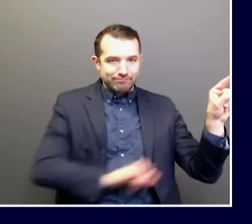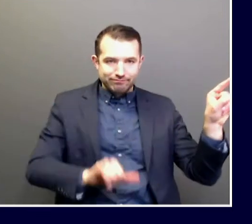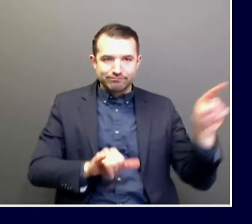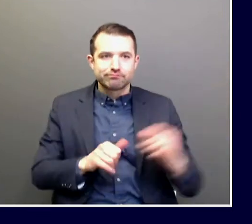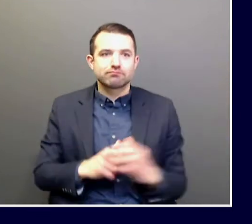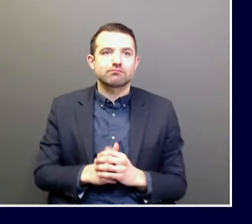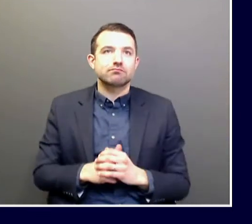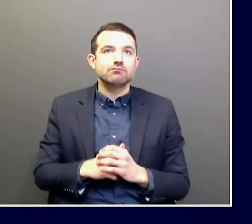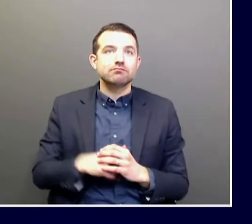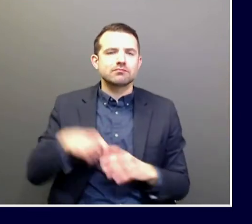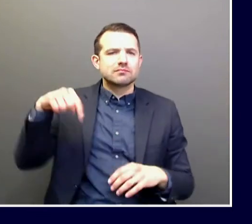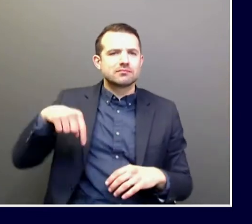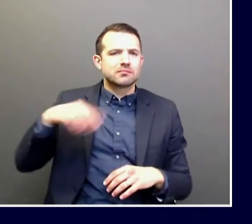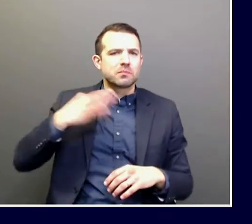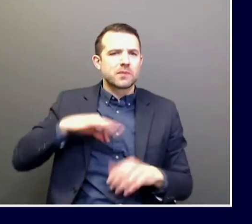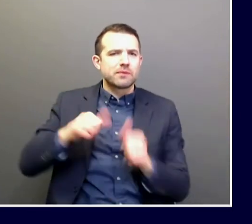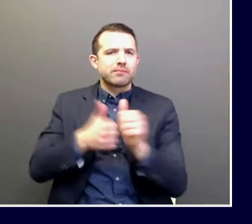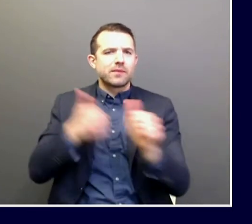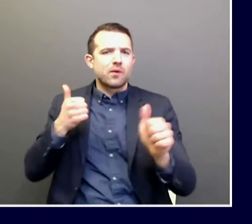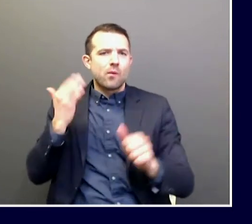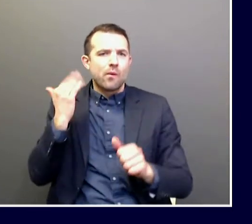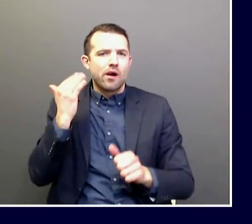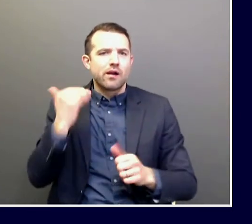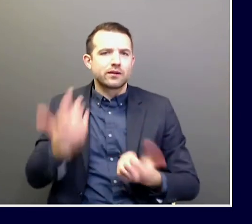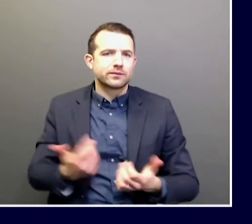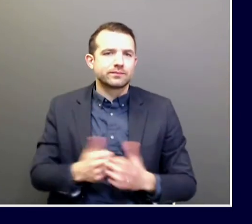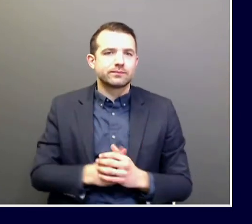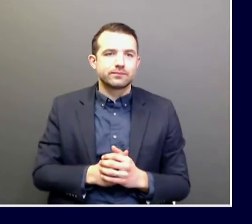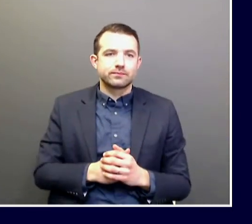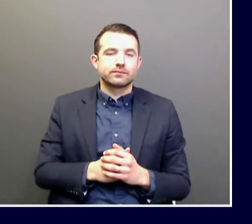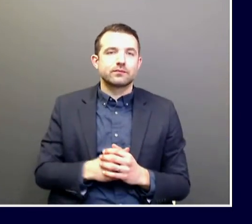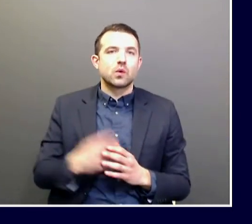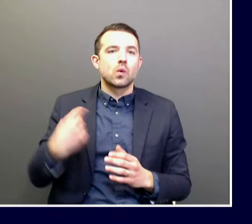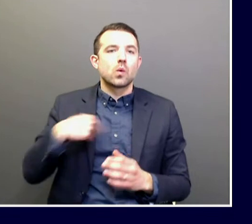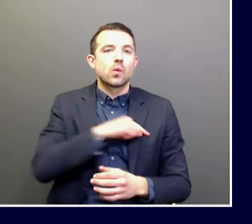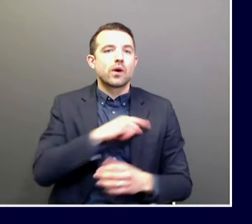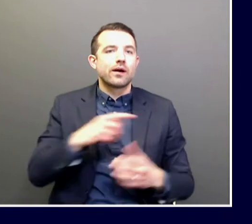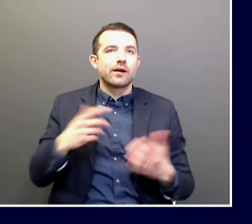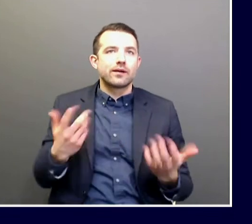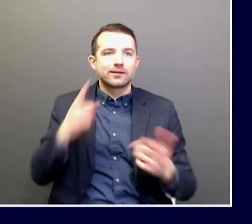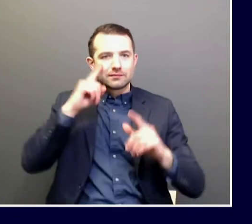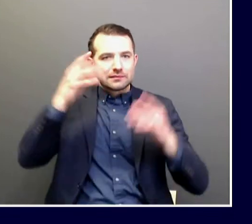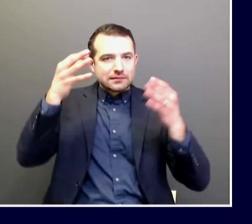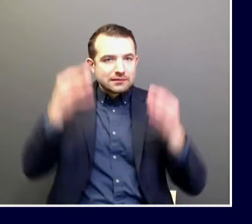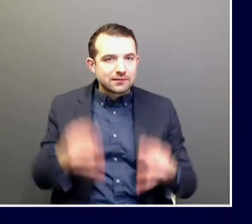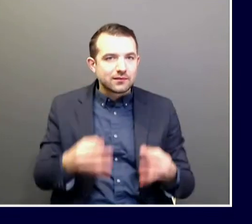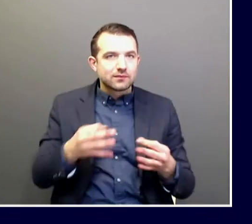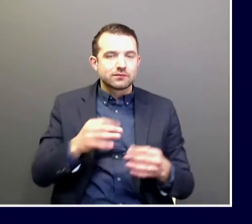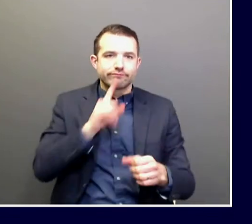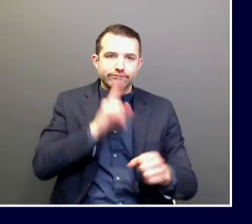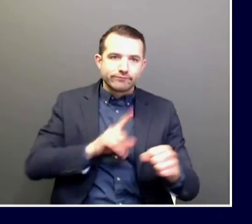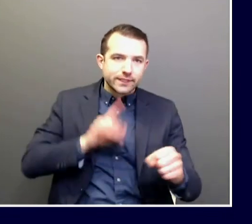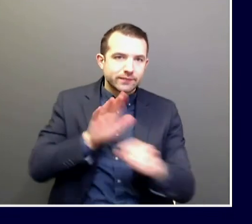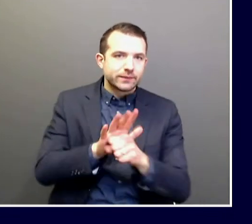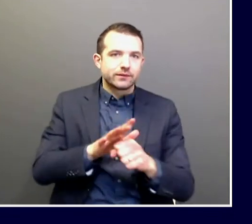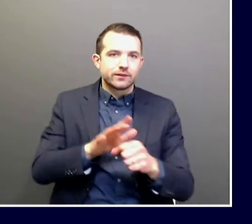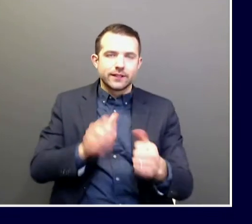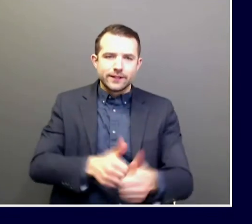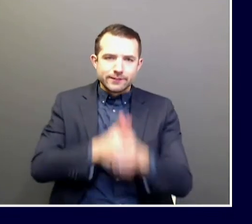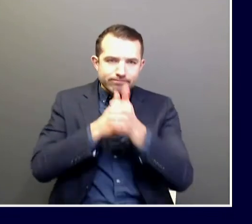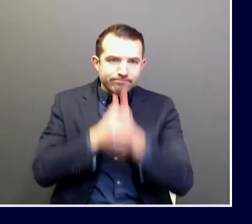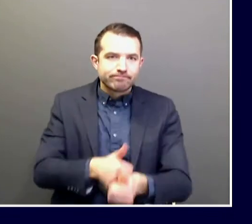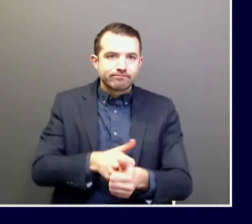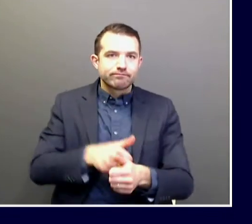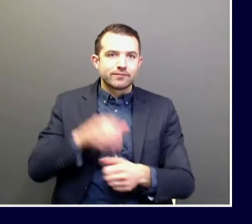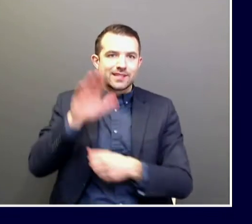in part because we chose to remain committed to the process of case investigation.